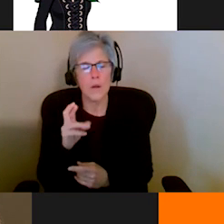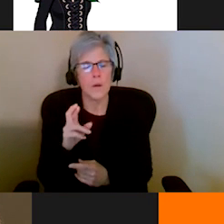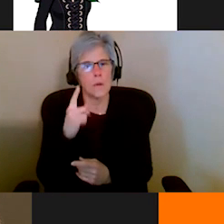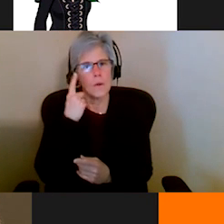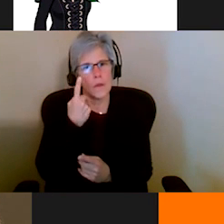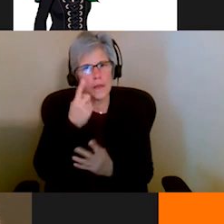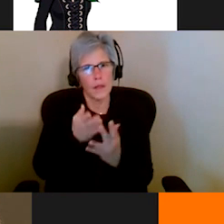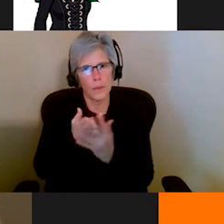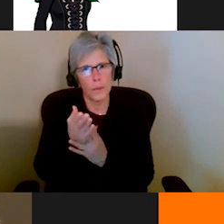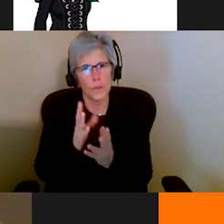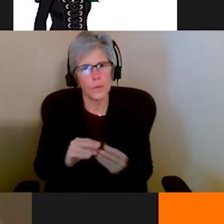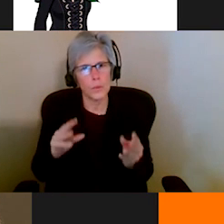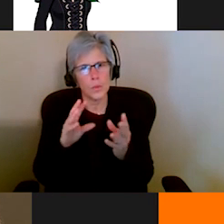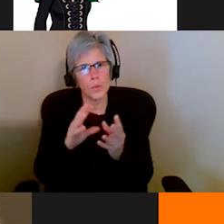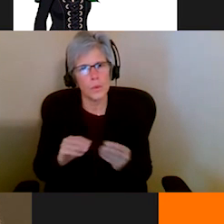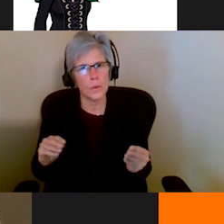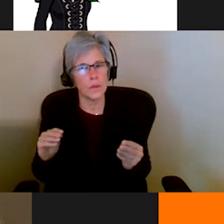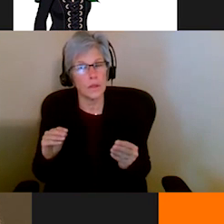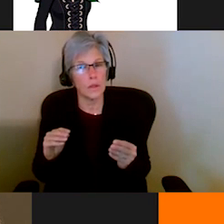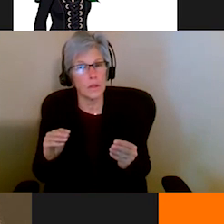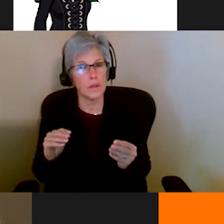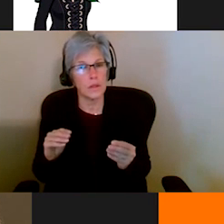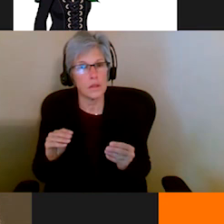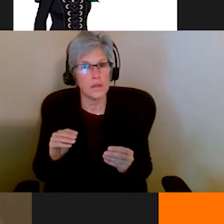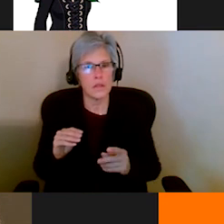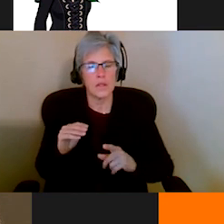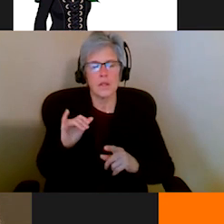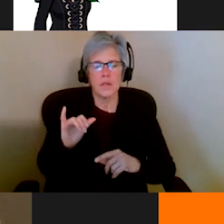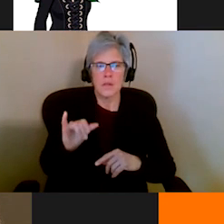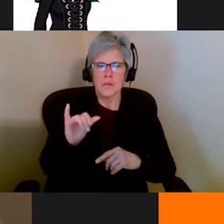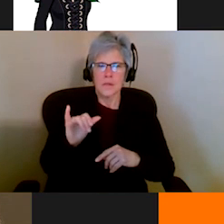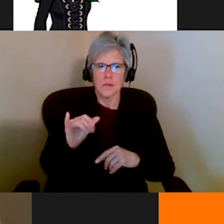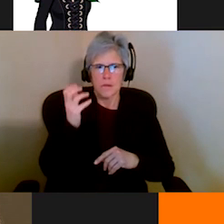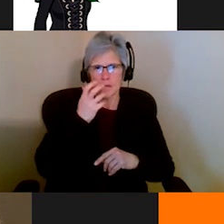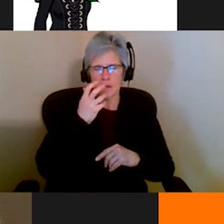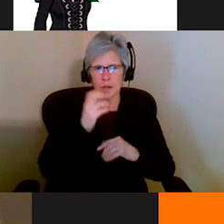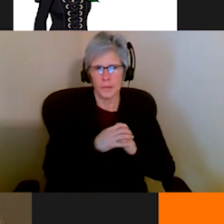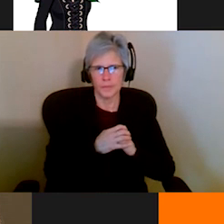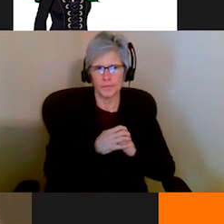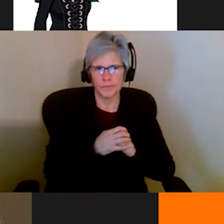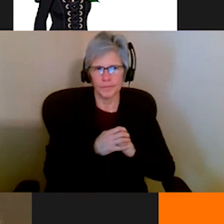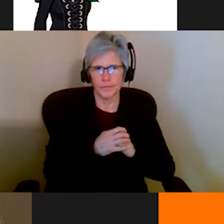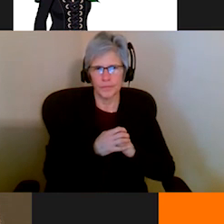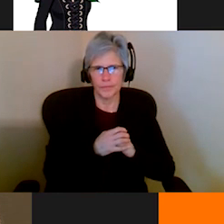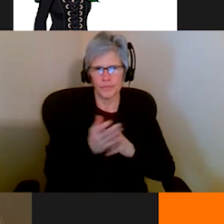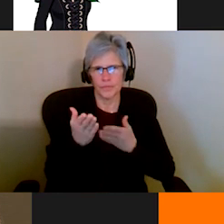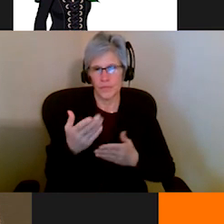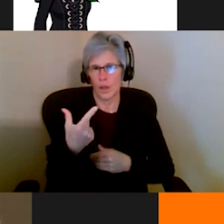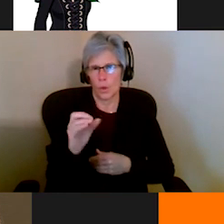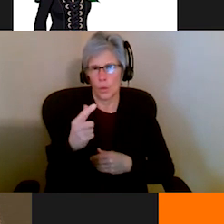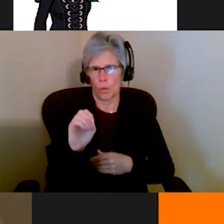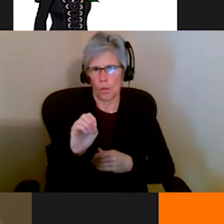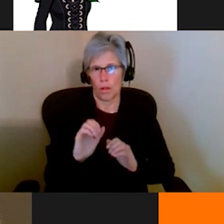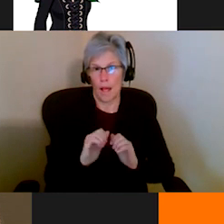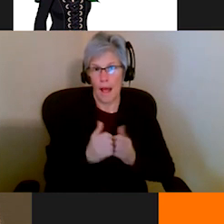through stories and things like that? Oh wow, man. Let me tell you, if you Google how to make